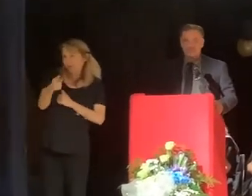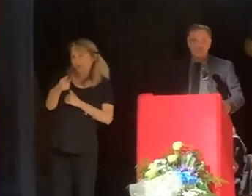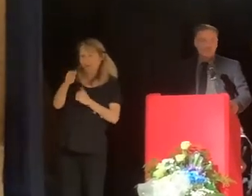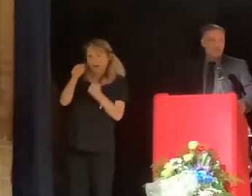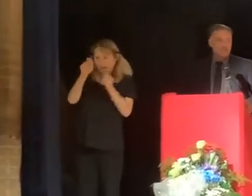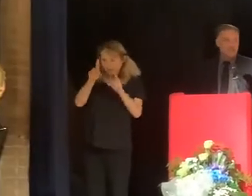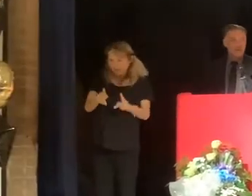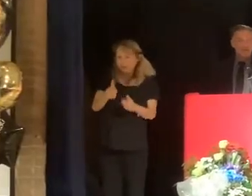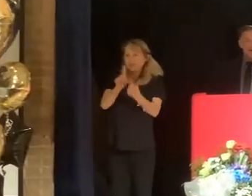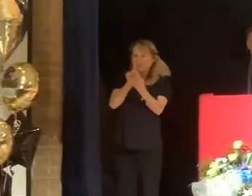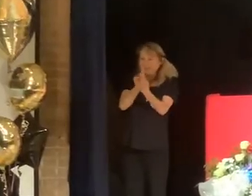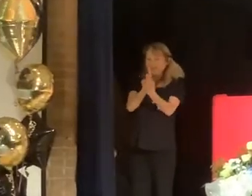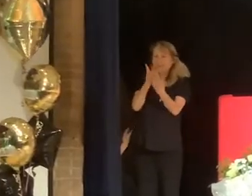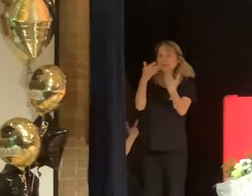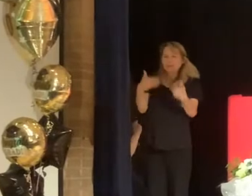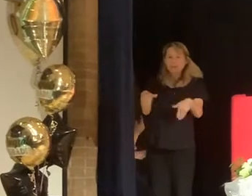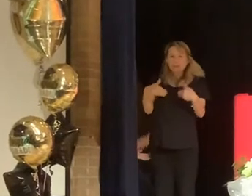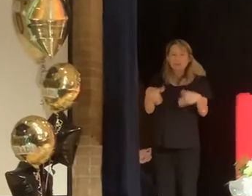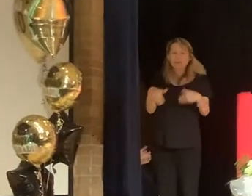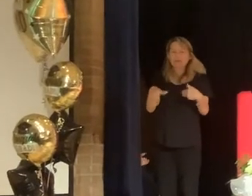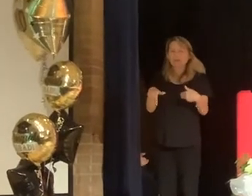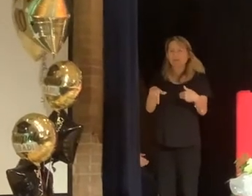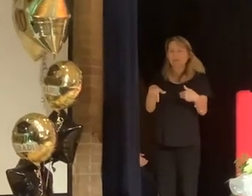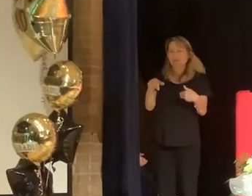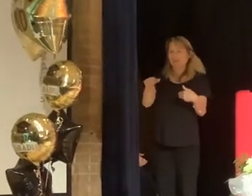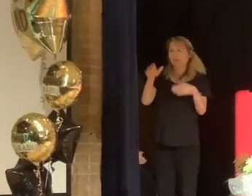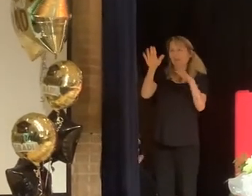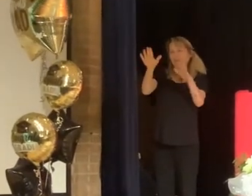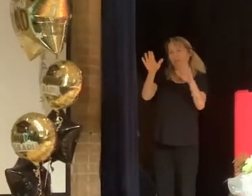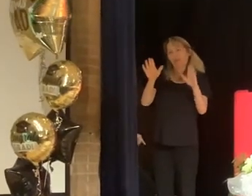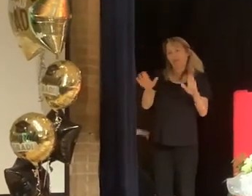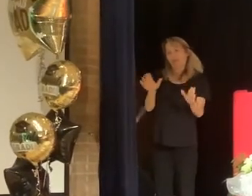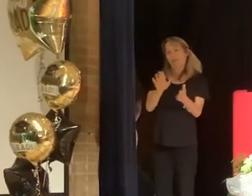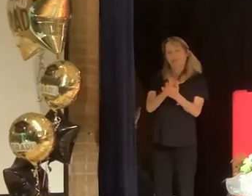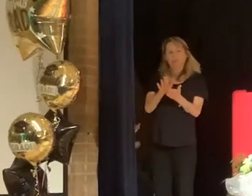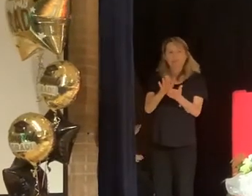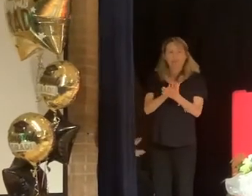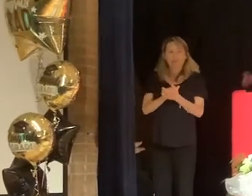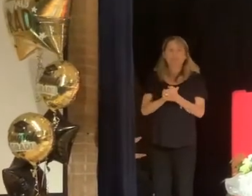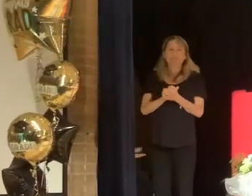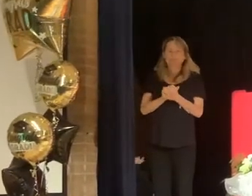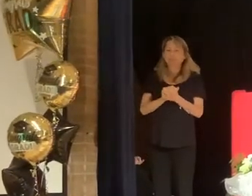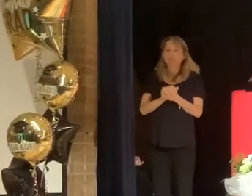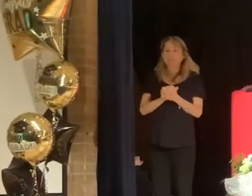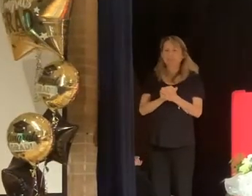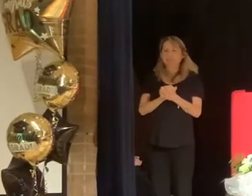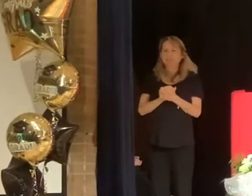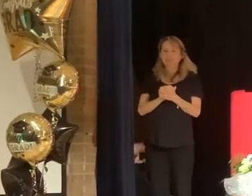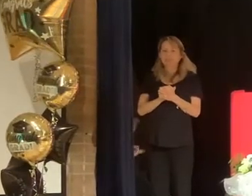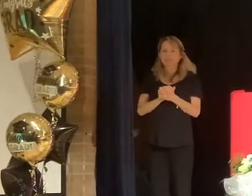person, and at such a wonderful school. I can see